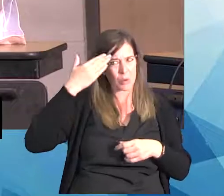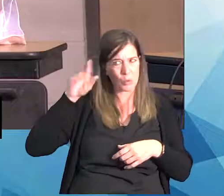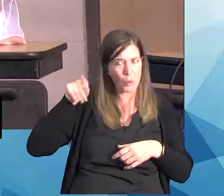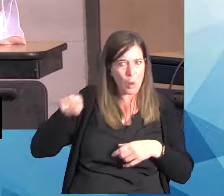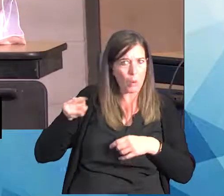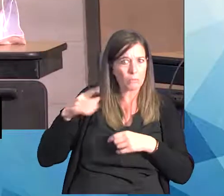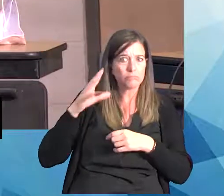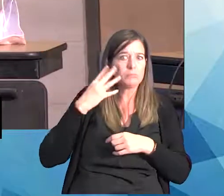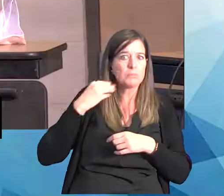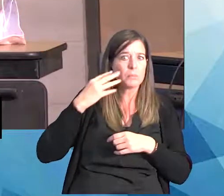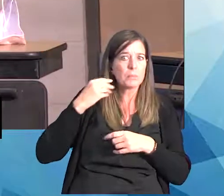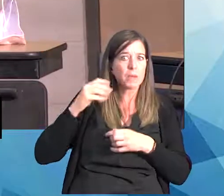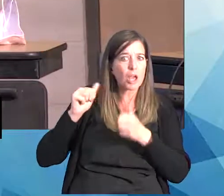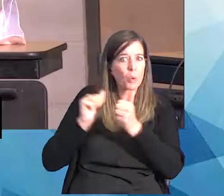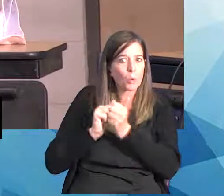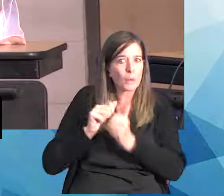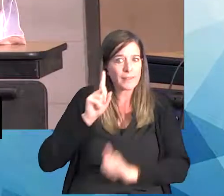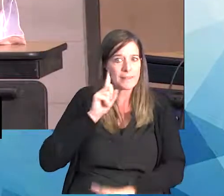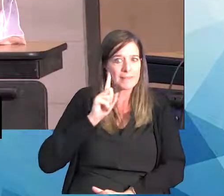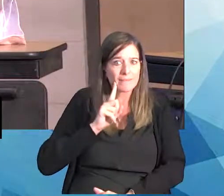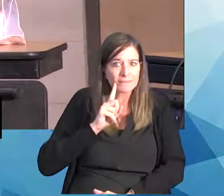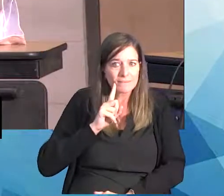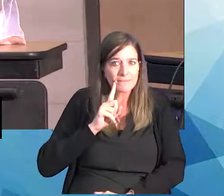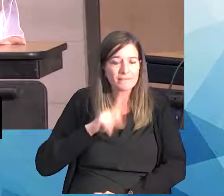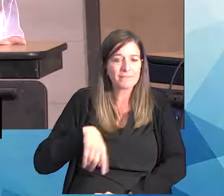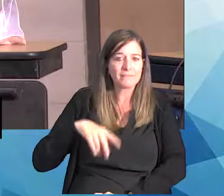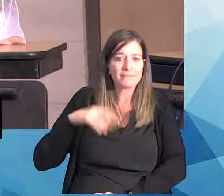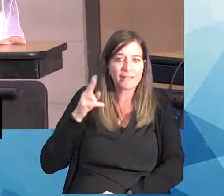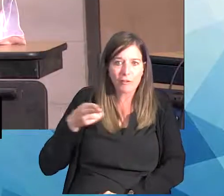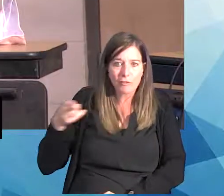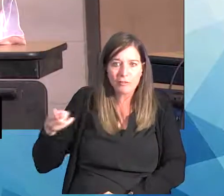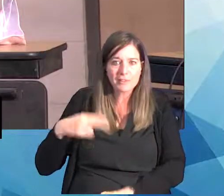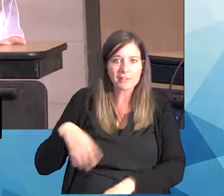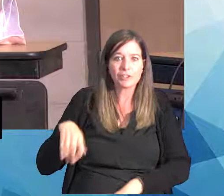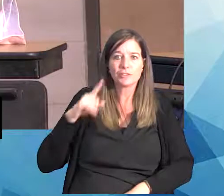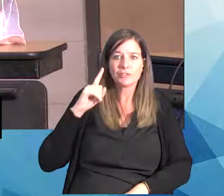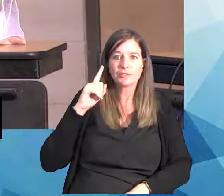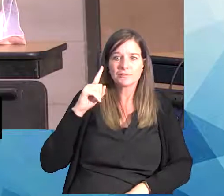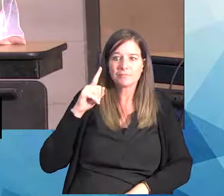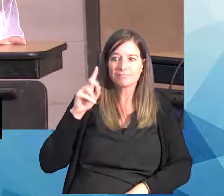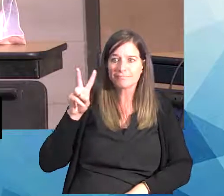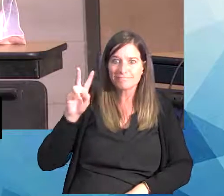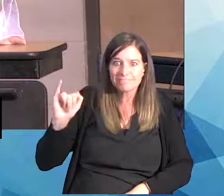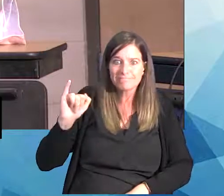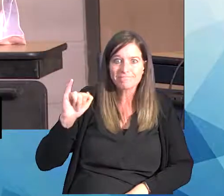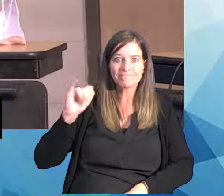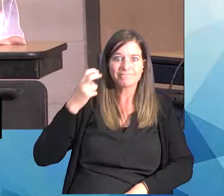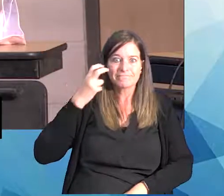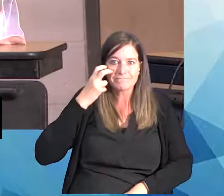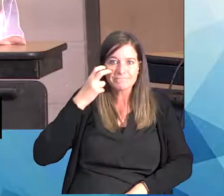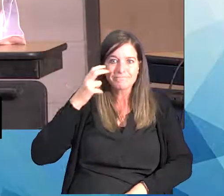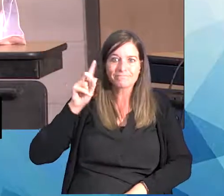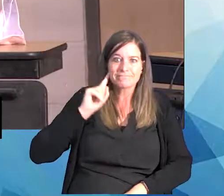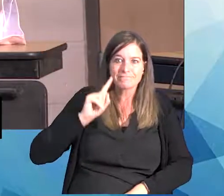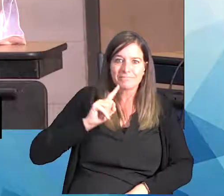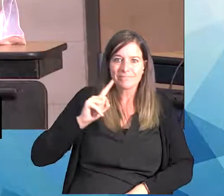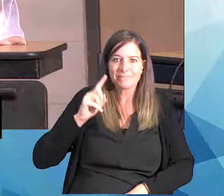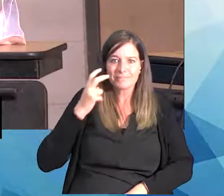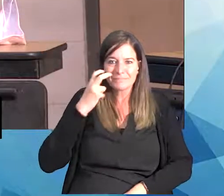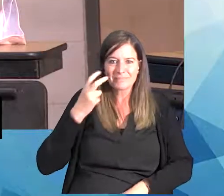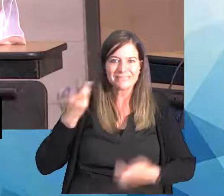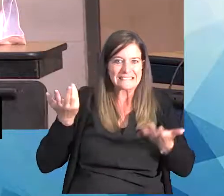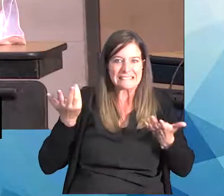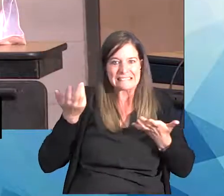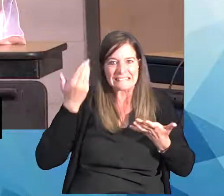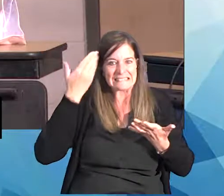that, might have been a bit lacking. So I know I'm not necessarily enthusiastic about that, but I do understand that we